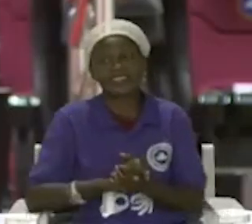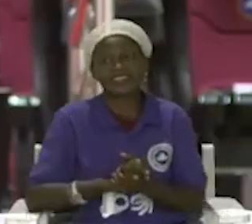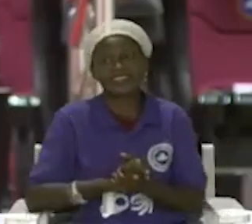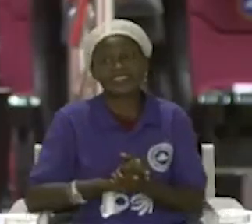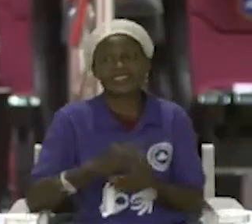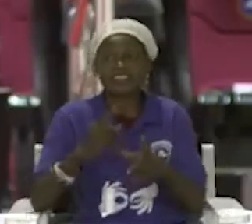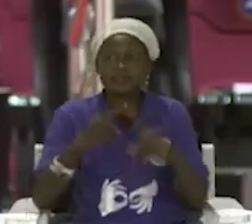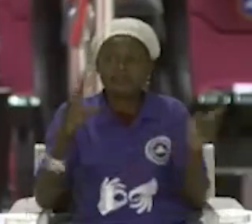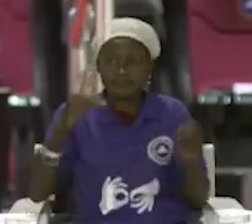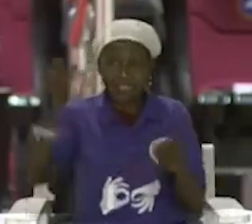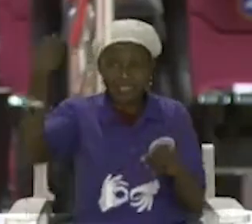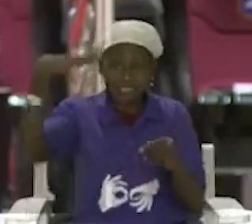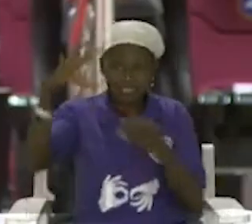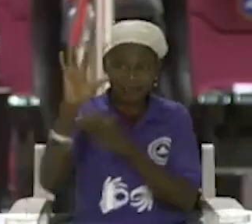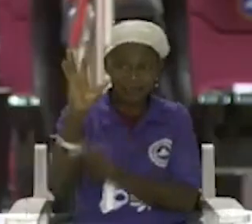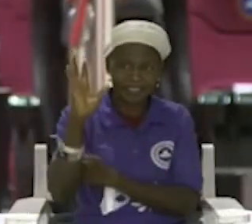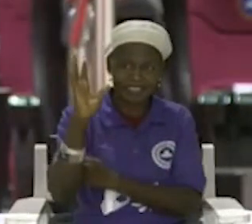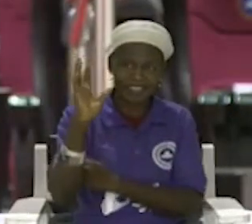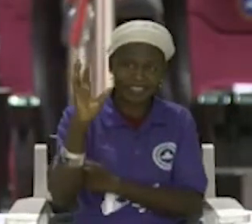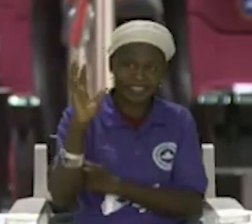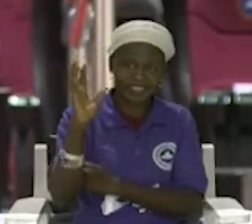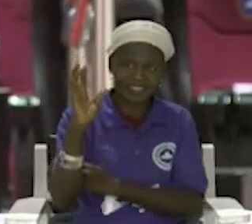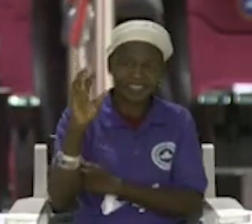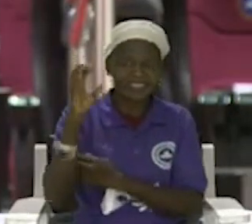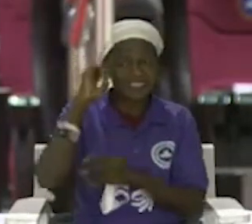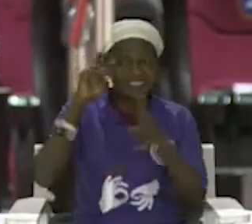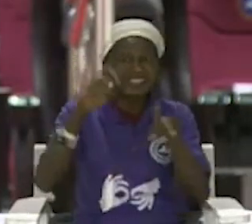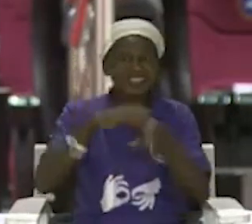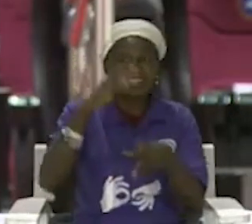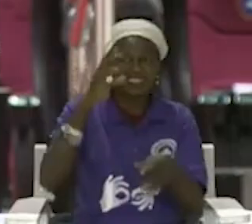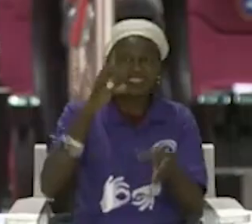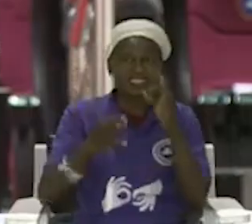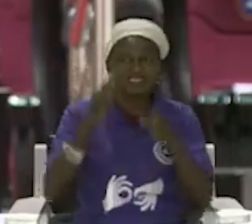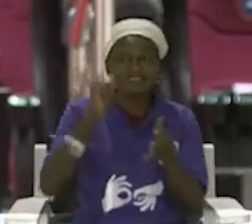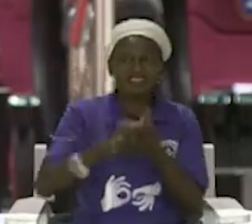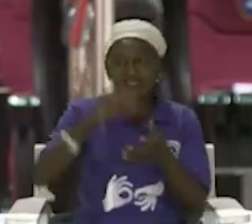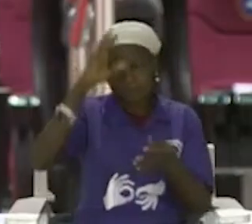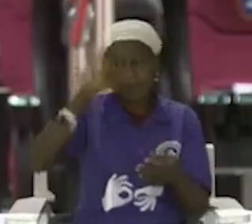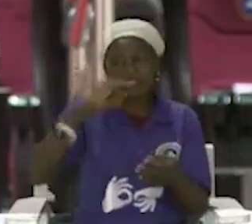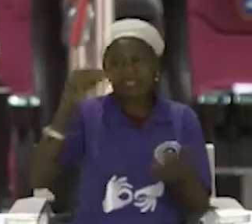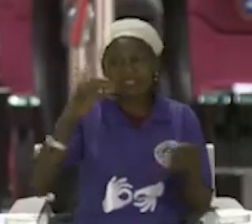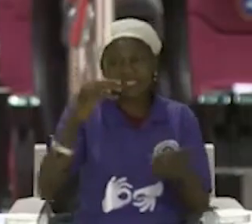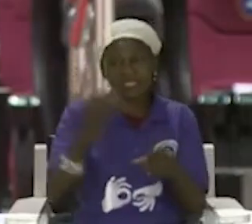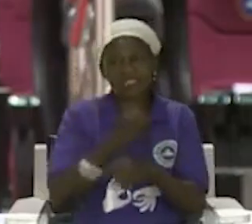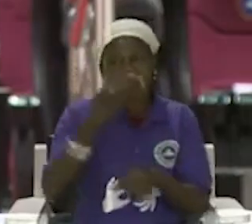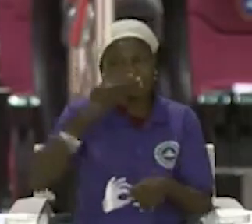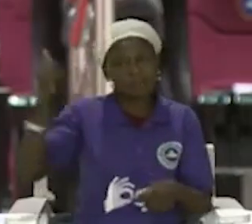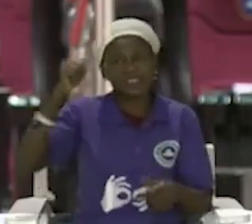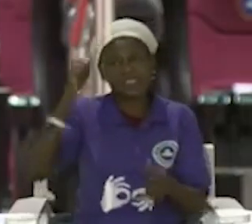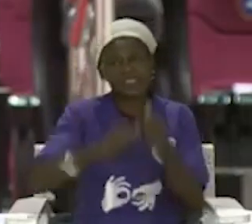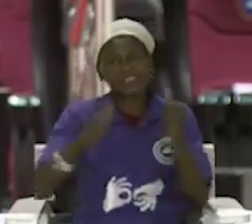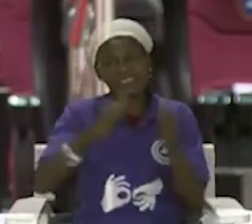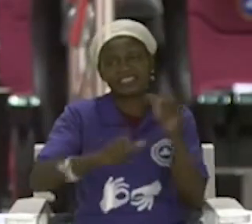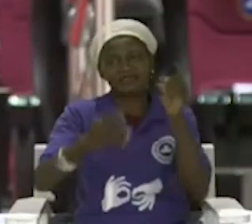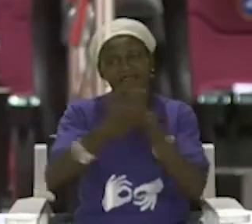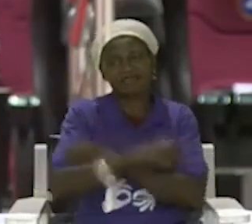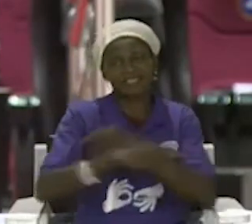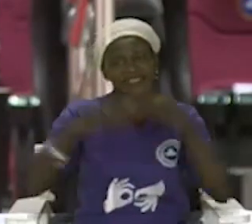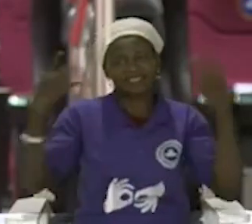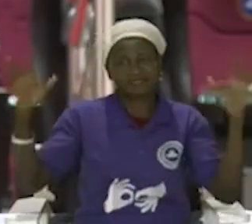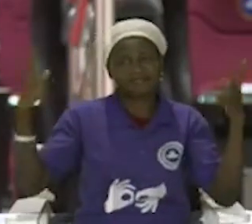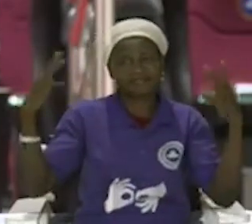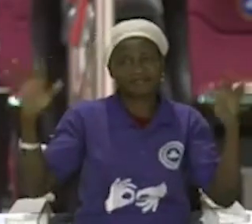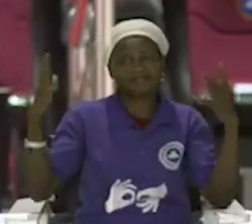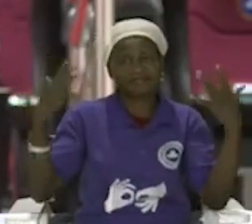but by the grace of God, it looks as if that boy is getting better every day.